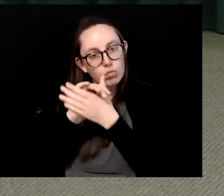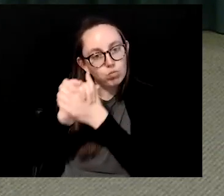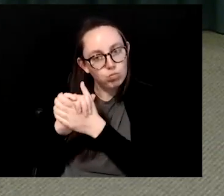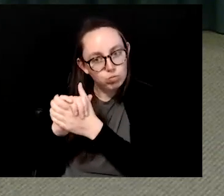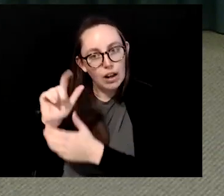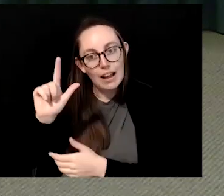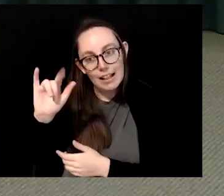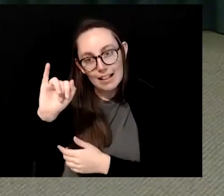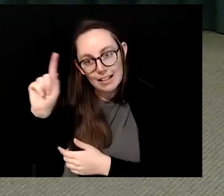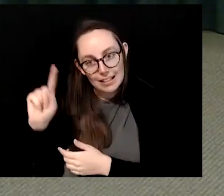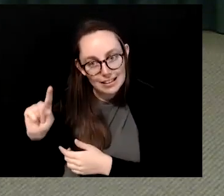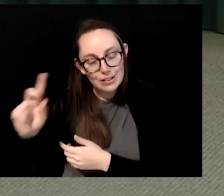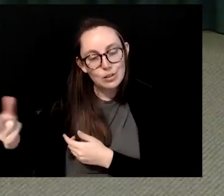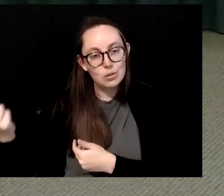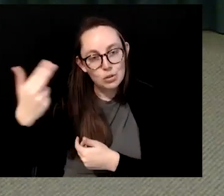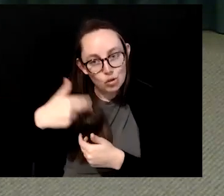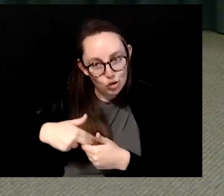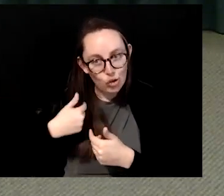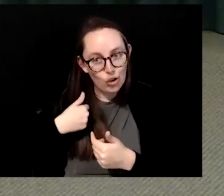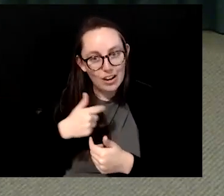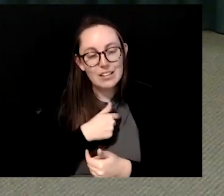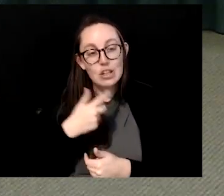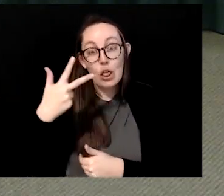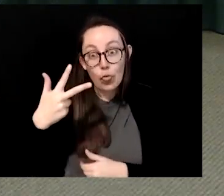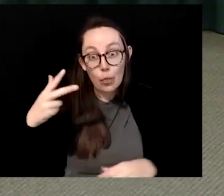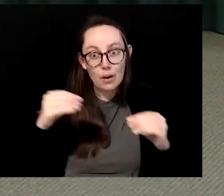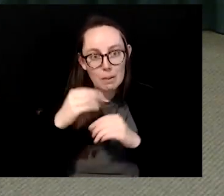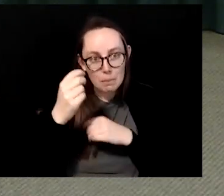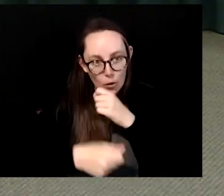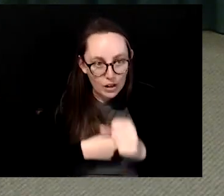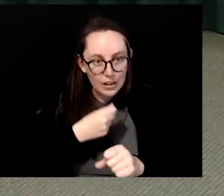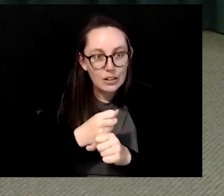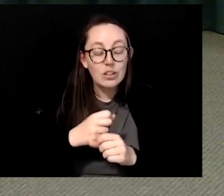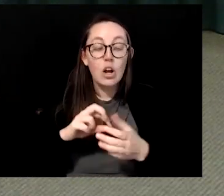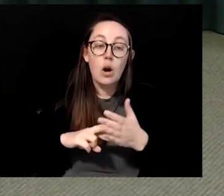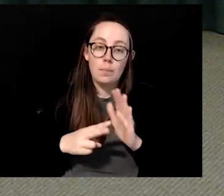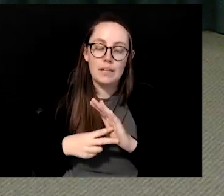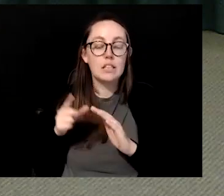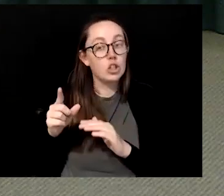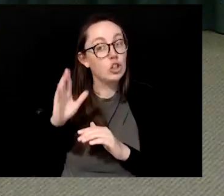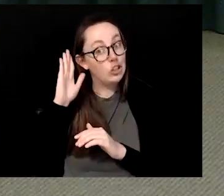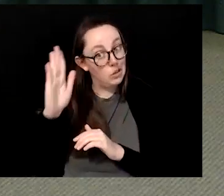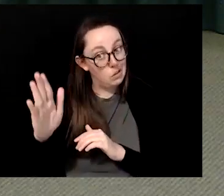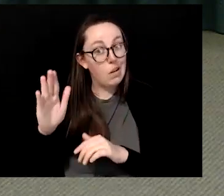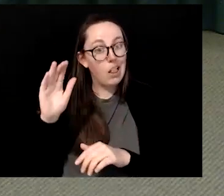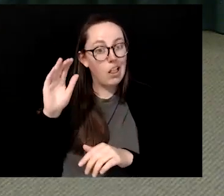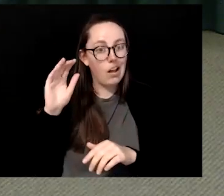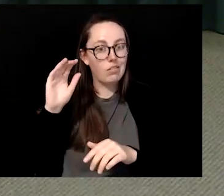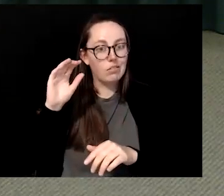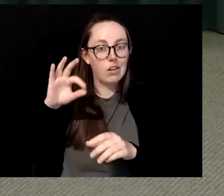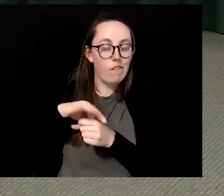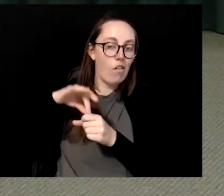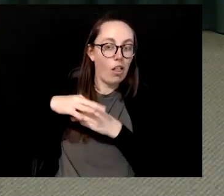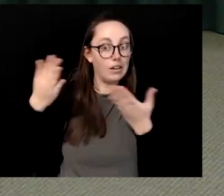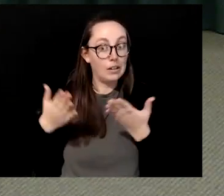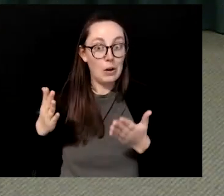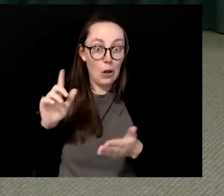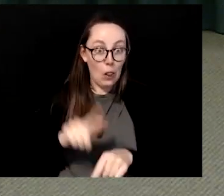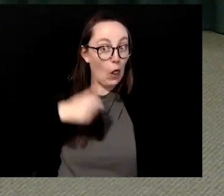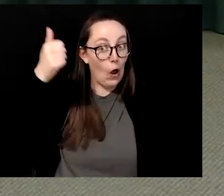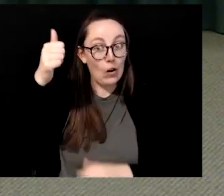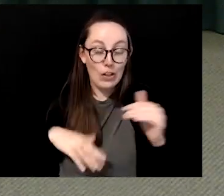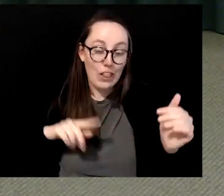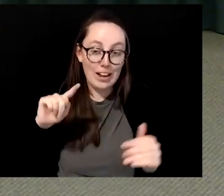us for another three years on the Brown versus Blackboard which will push her past him on the the total record so not that we're competitive no no